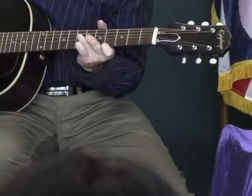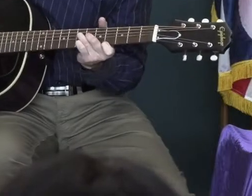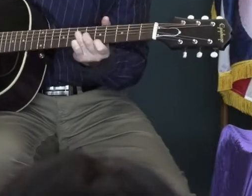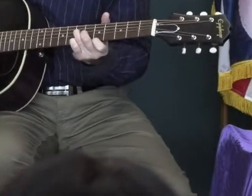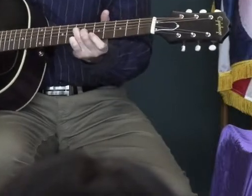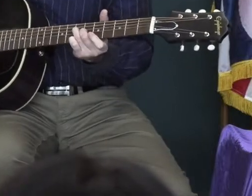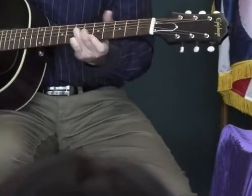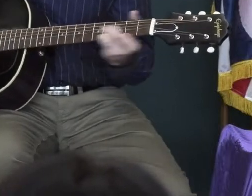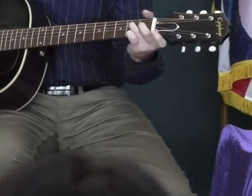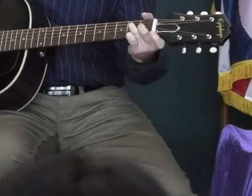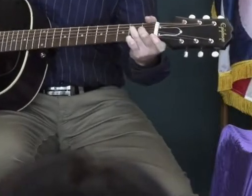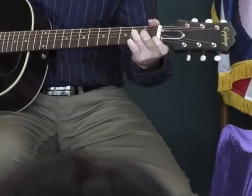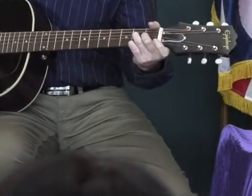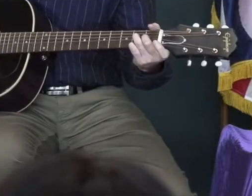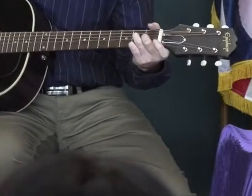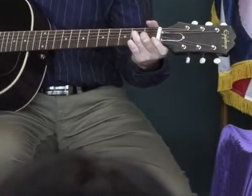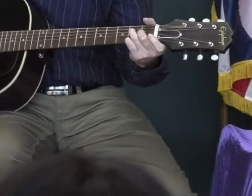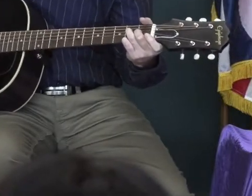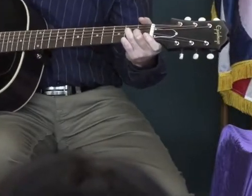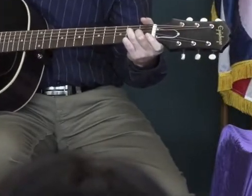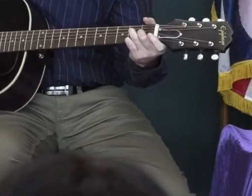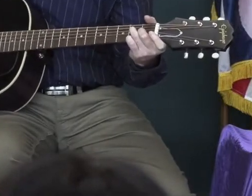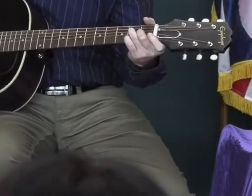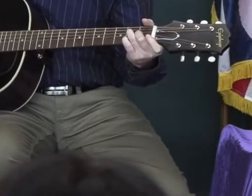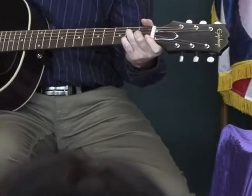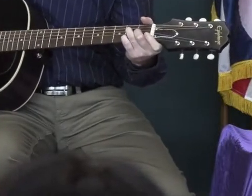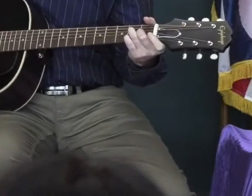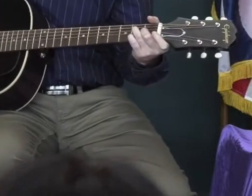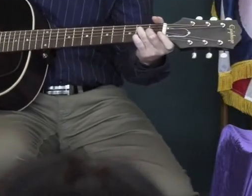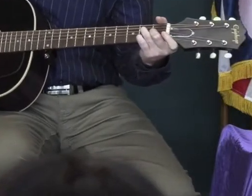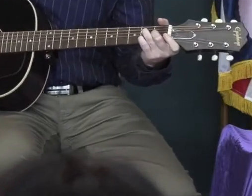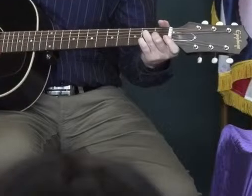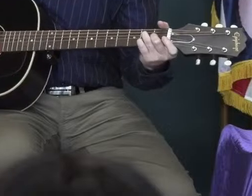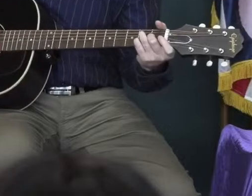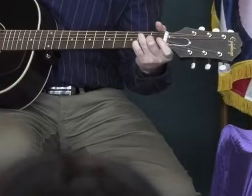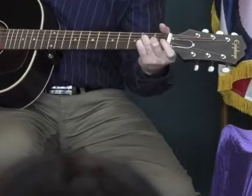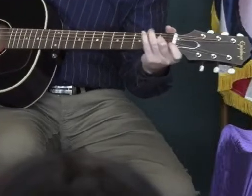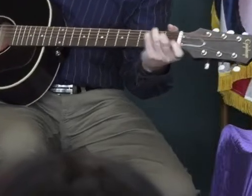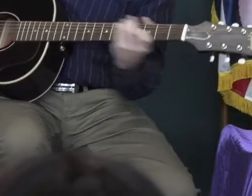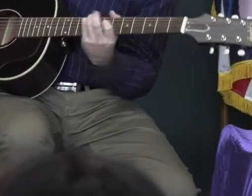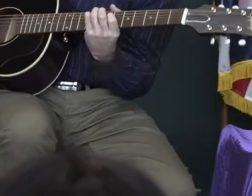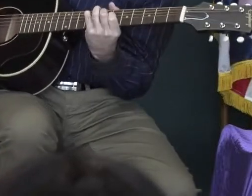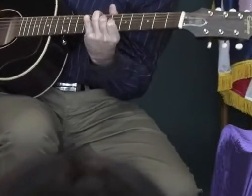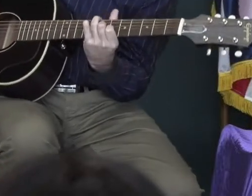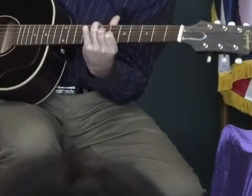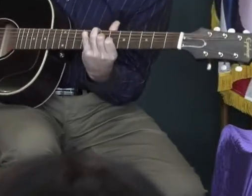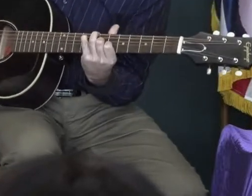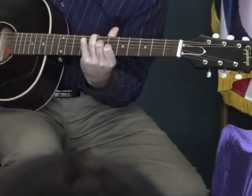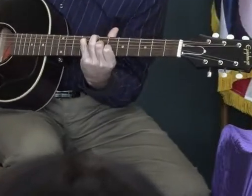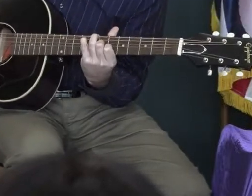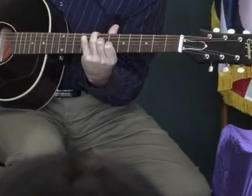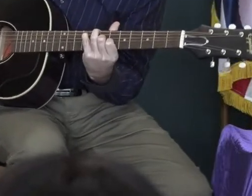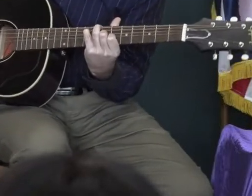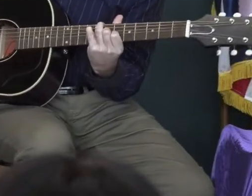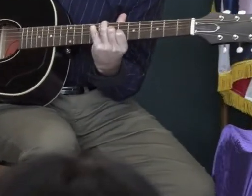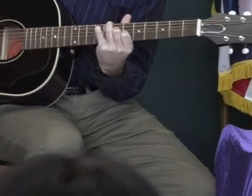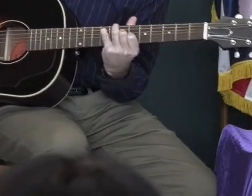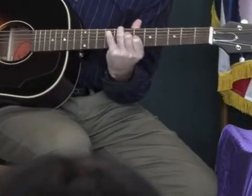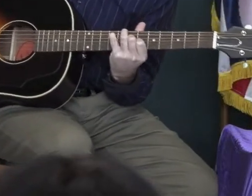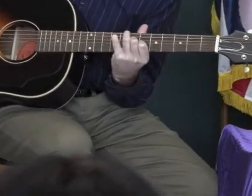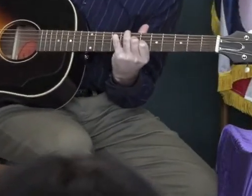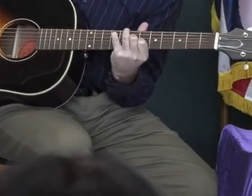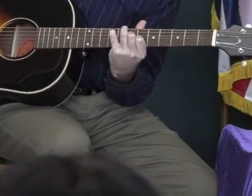or lose, you're out. There is no question of doubt.